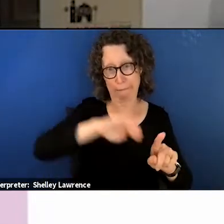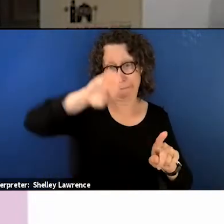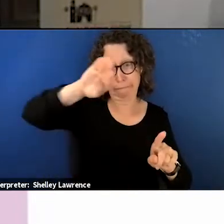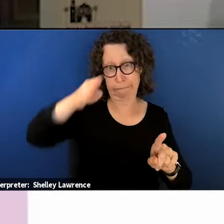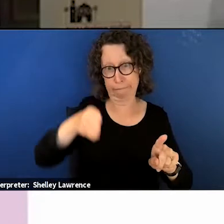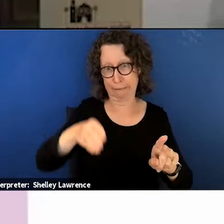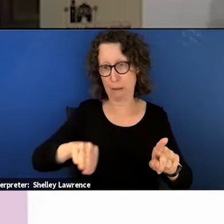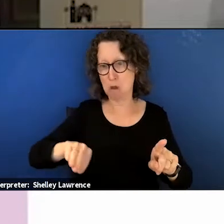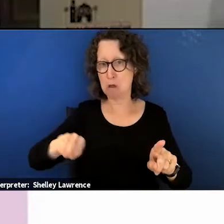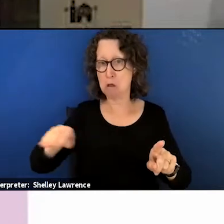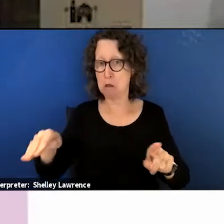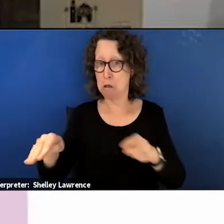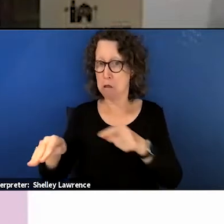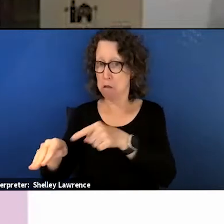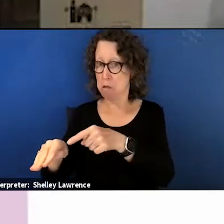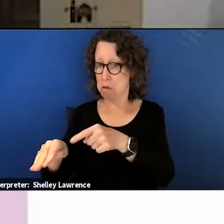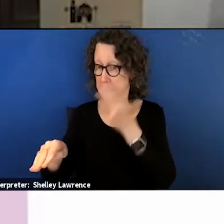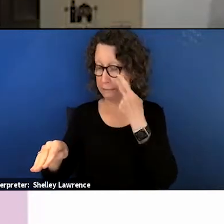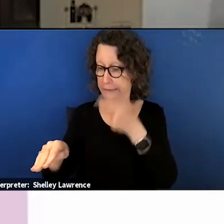that?